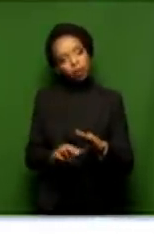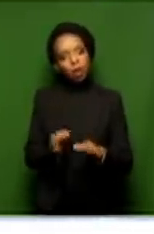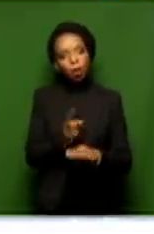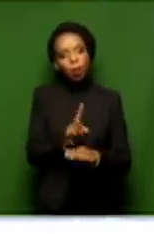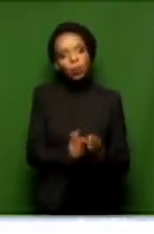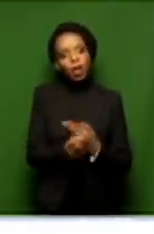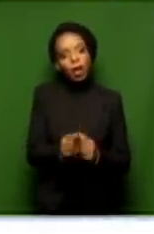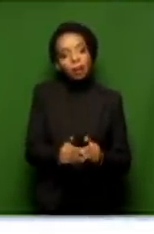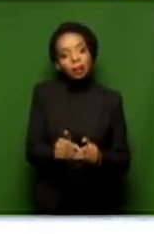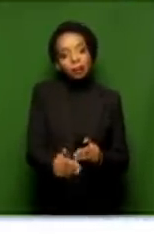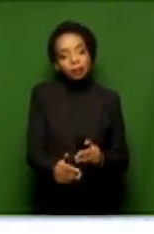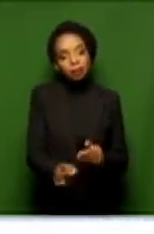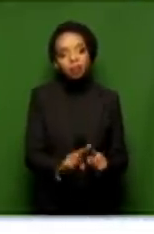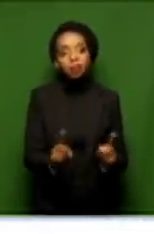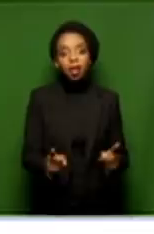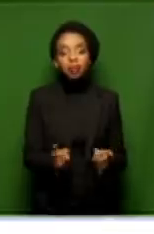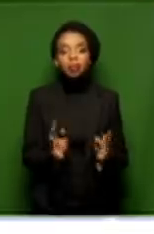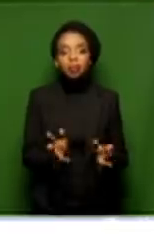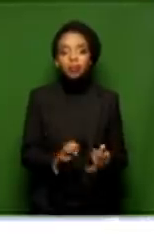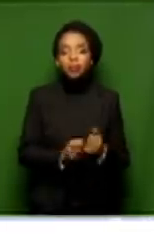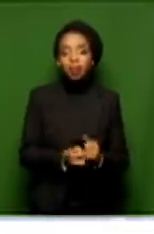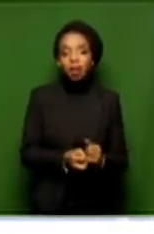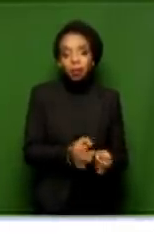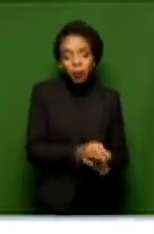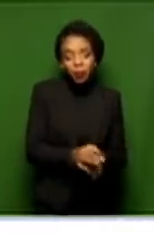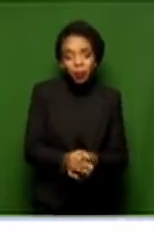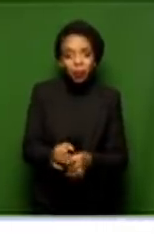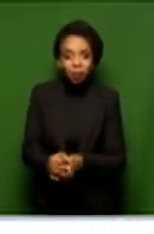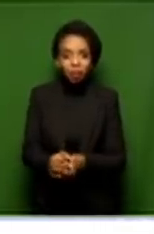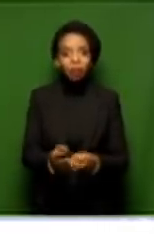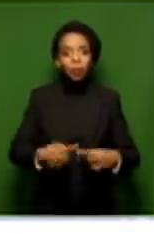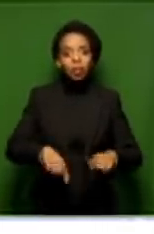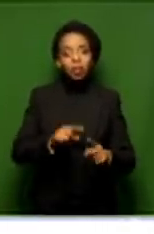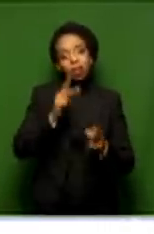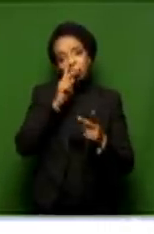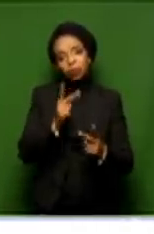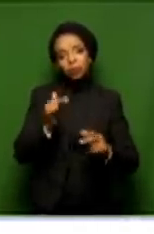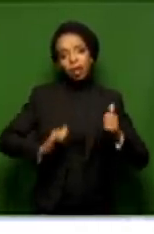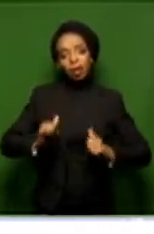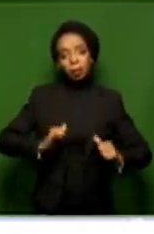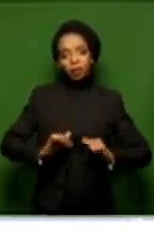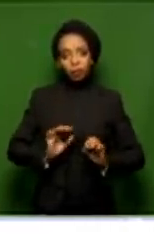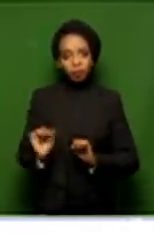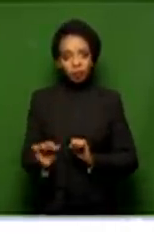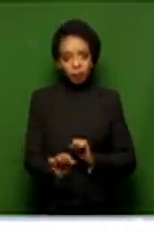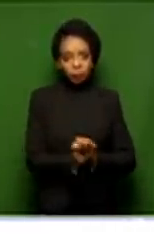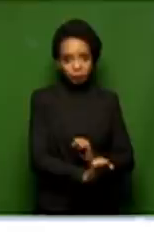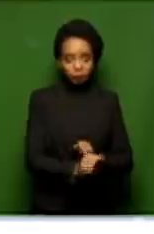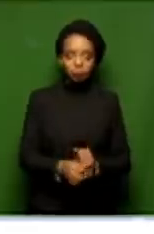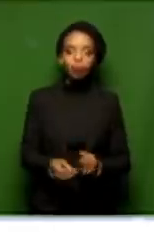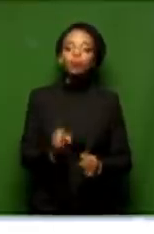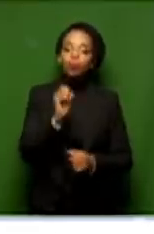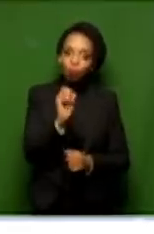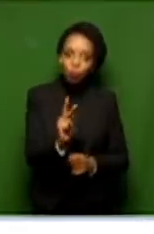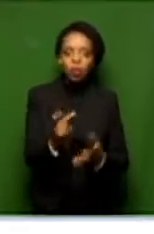past predicted what smaller parties get, and we see in the end how it performs. So let's run through those numbers